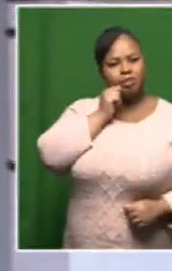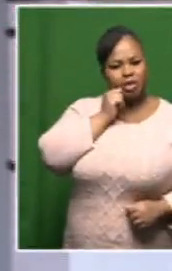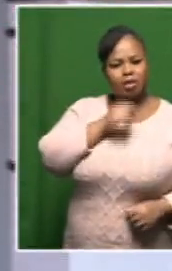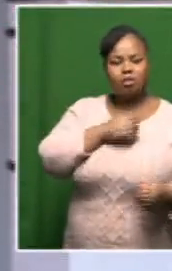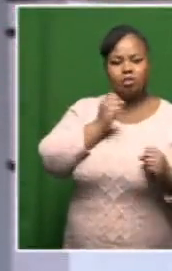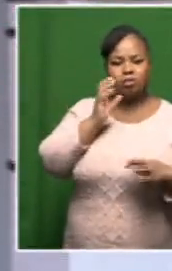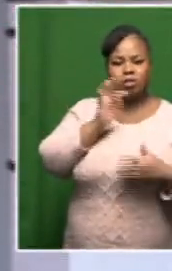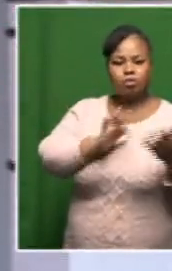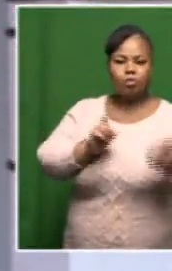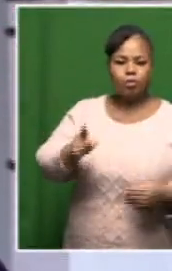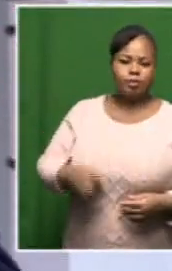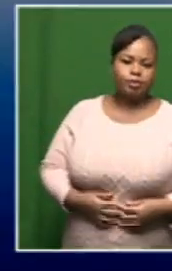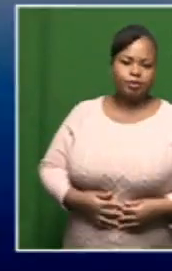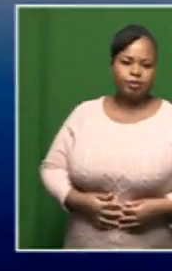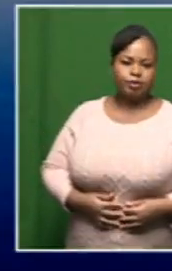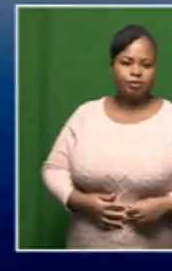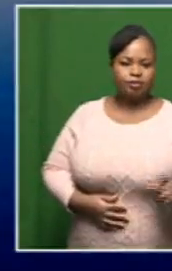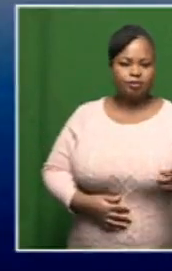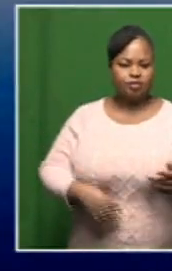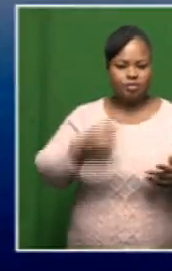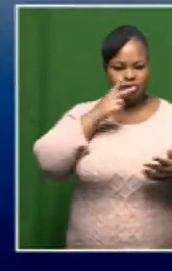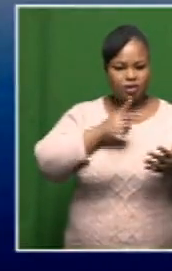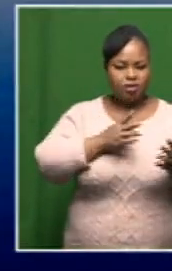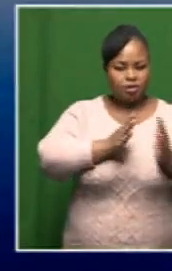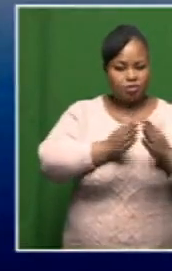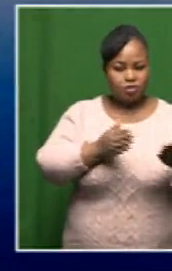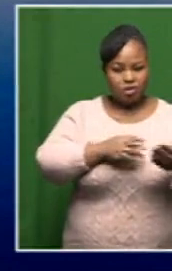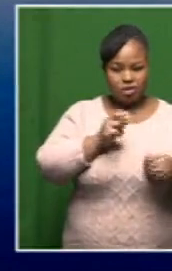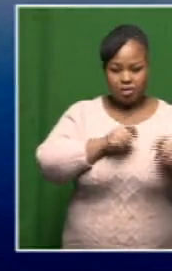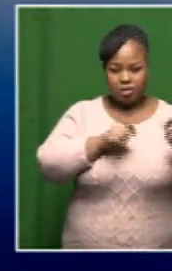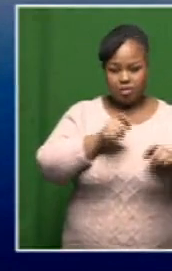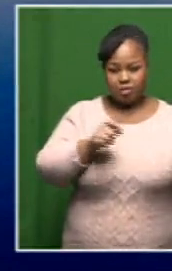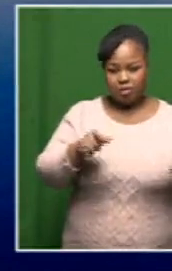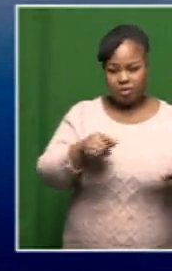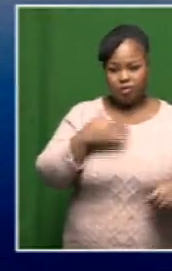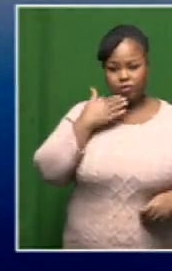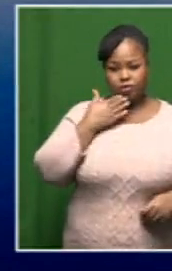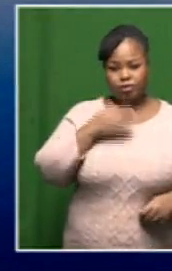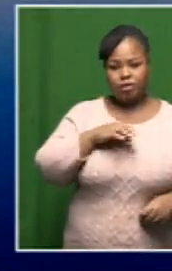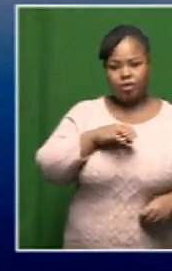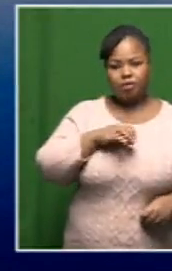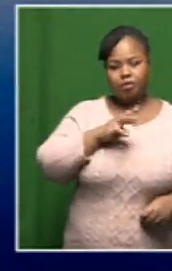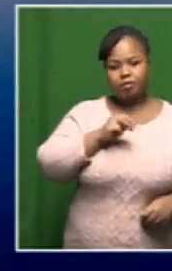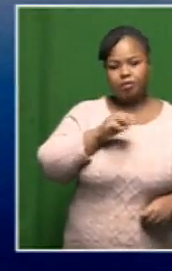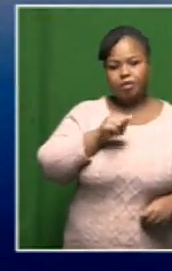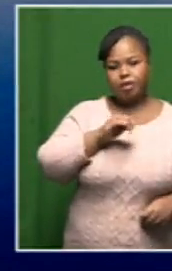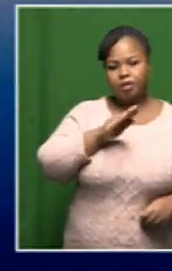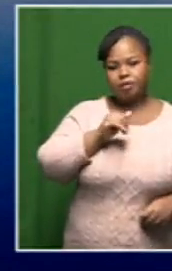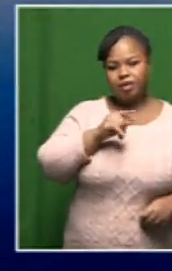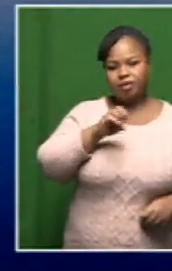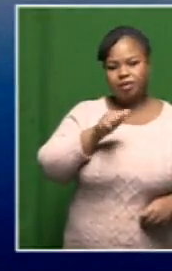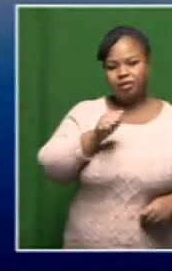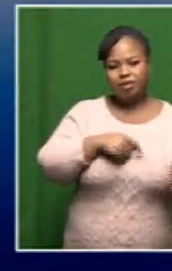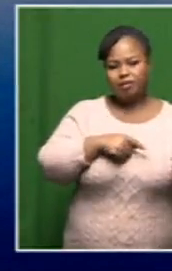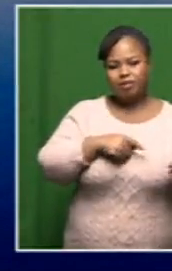told the story. I'm looking at this book, and some of the people that you speak to are the great Edward Mabasa. I mean, what came out